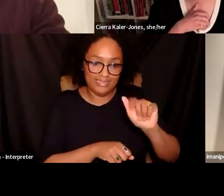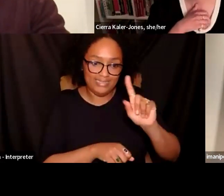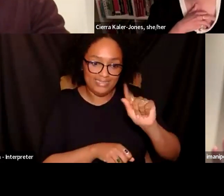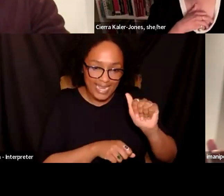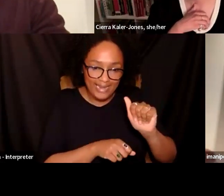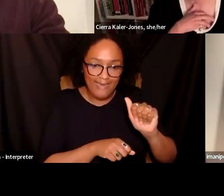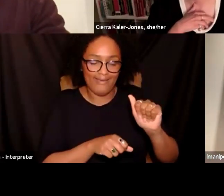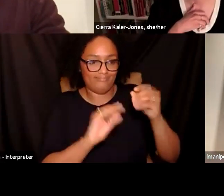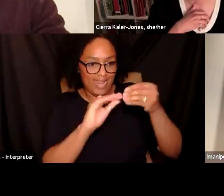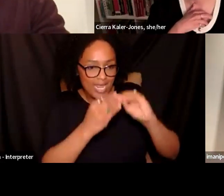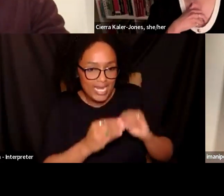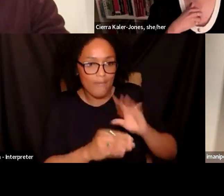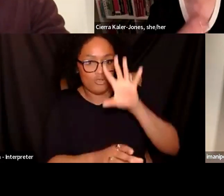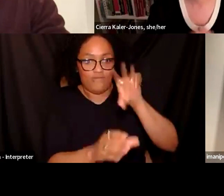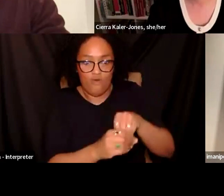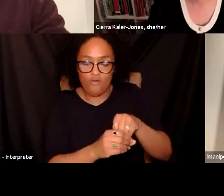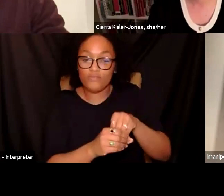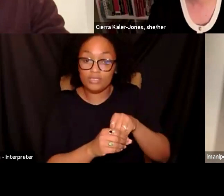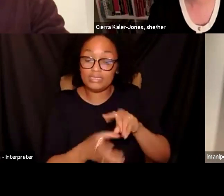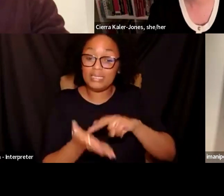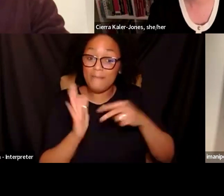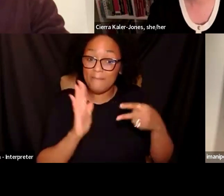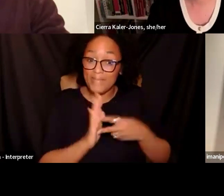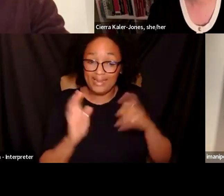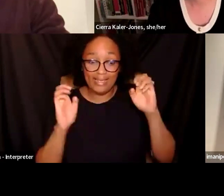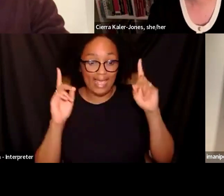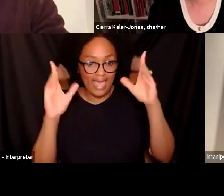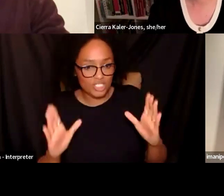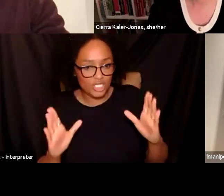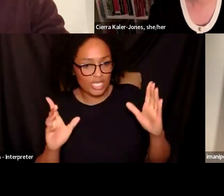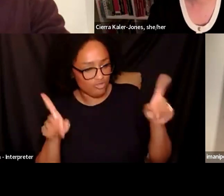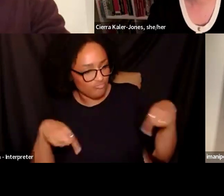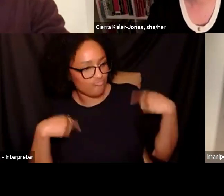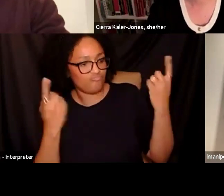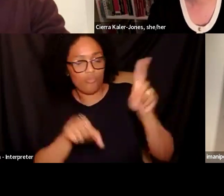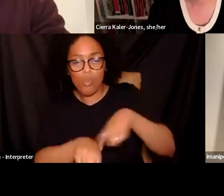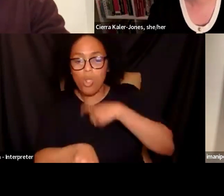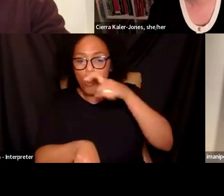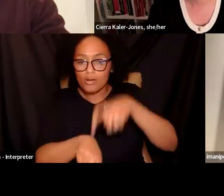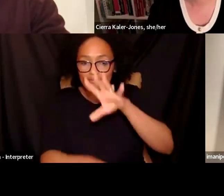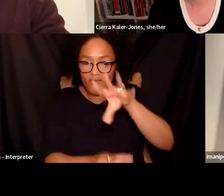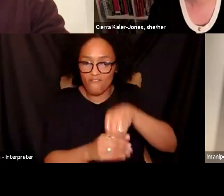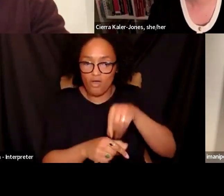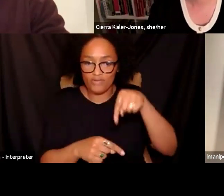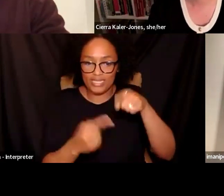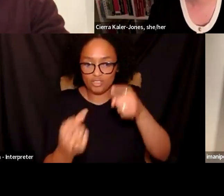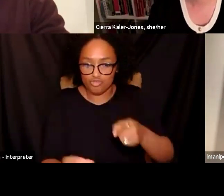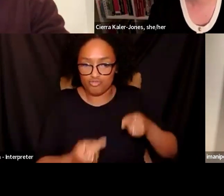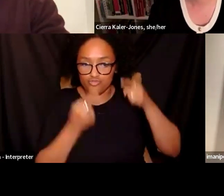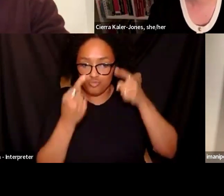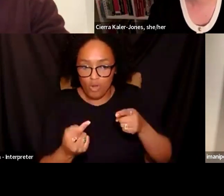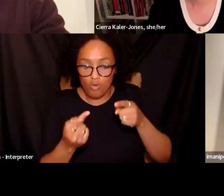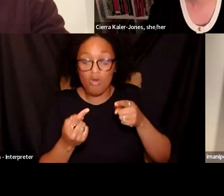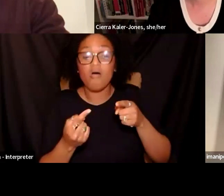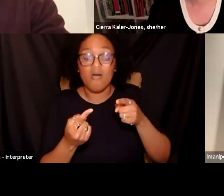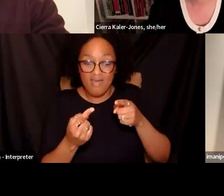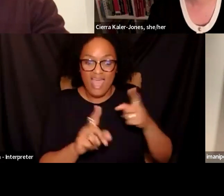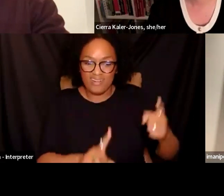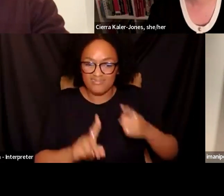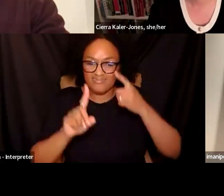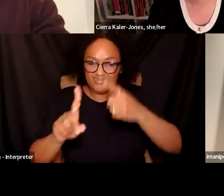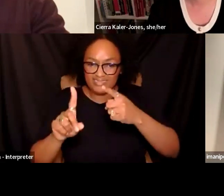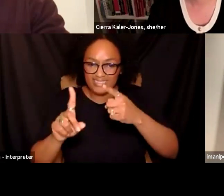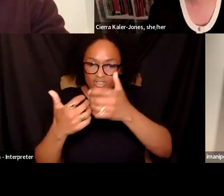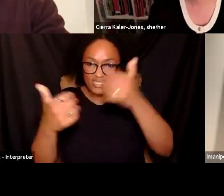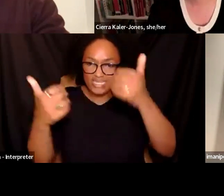you have educators who are involved in this long struggle for equalization and then the road to desegregation, and then are